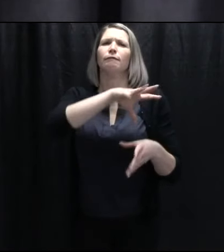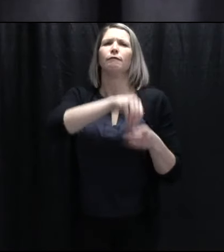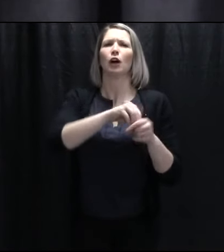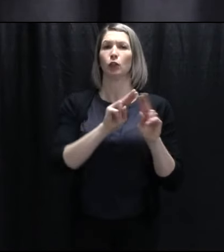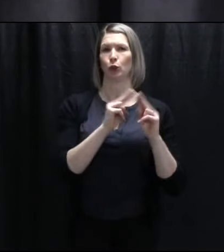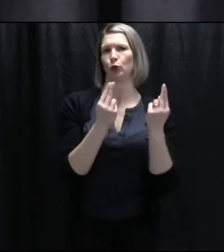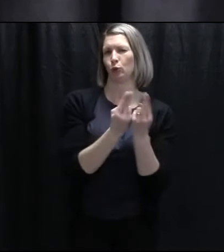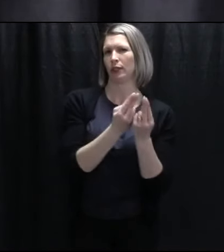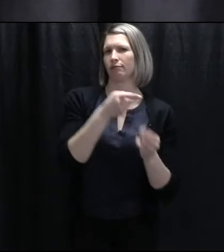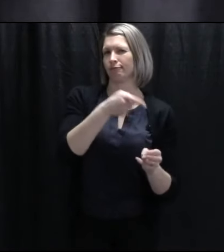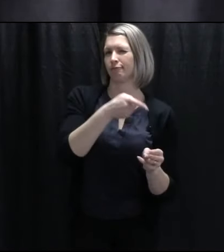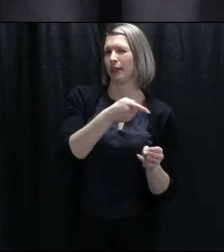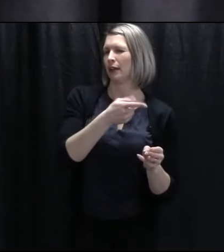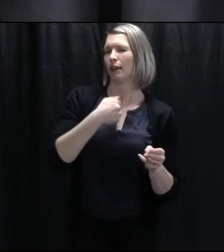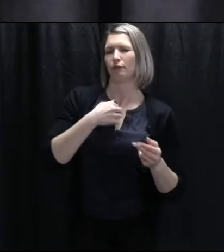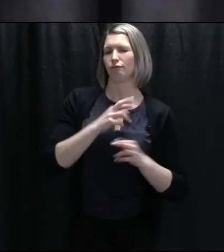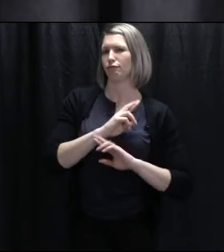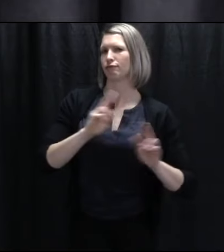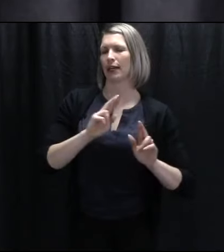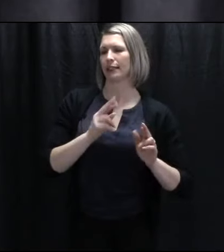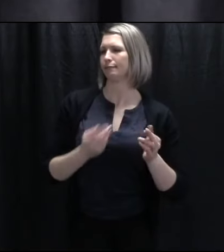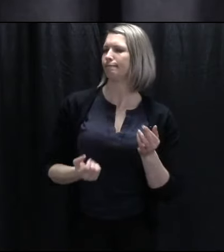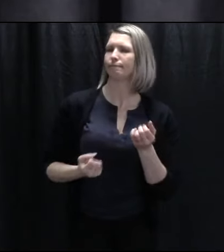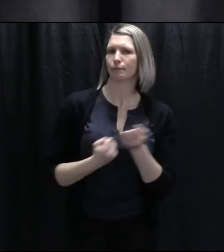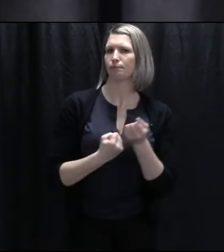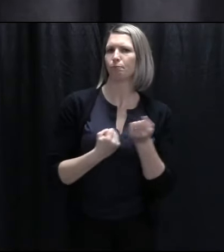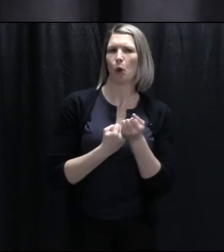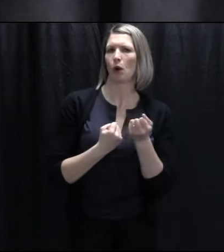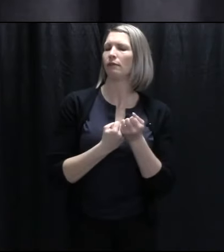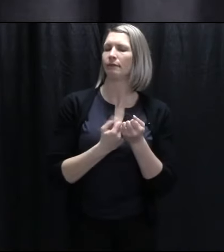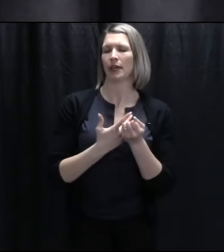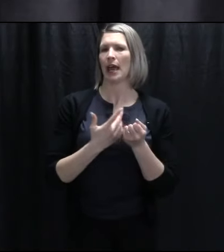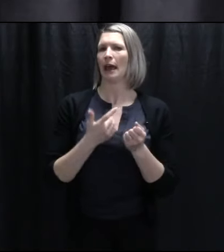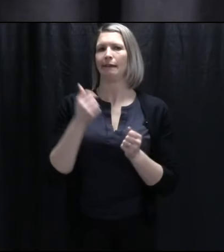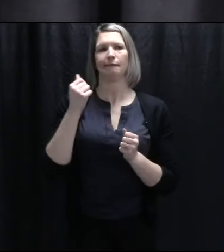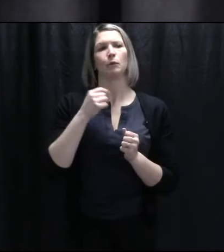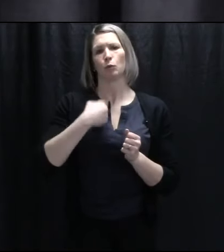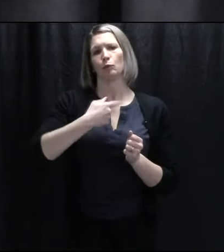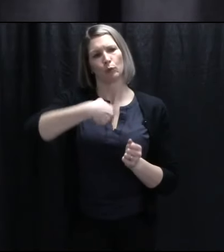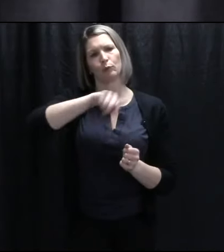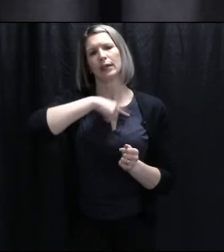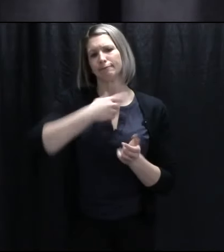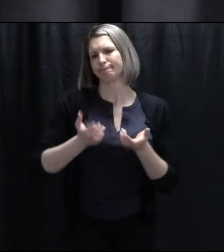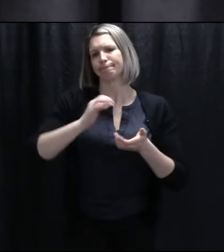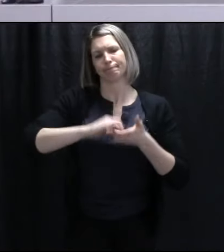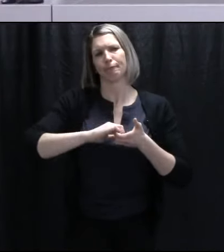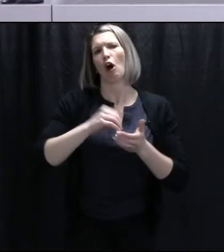bargaining agreements with a variety of unions, and we've been speaking with them on a regular basis.